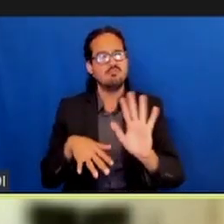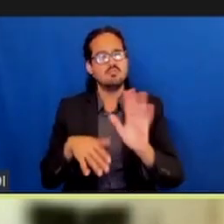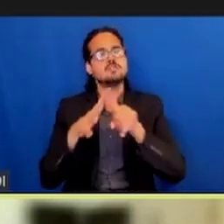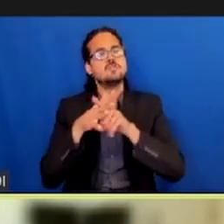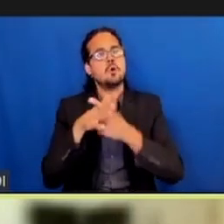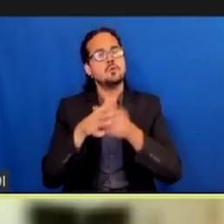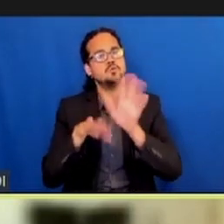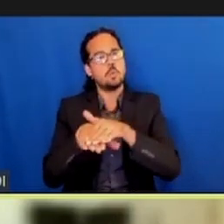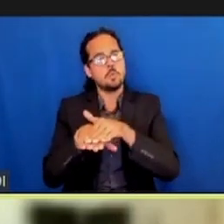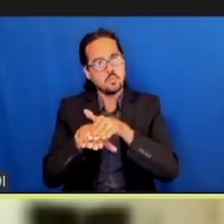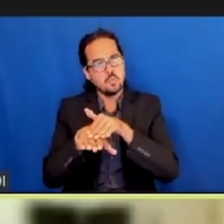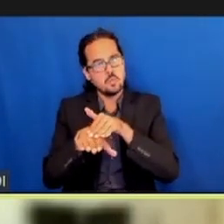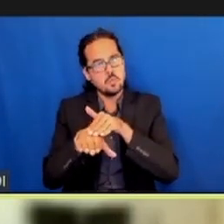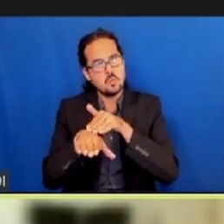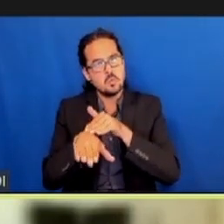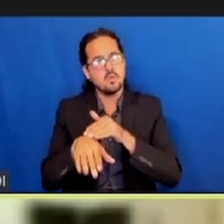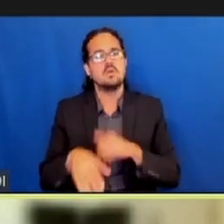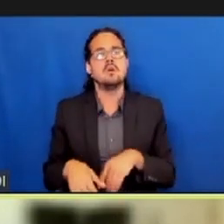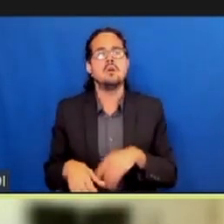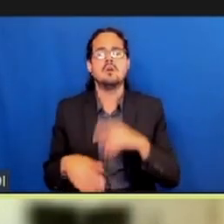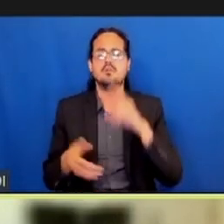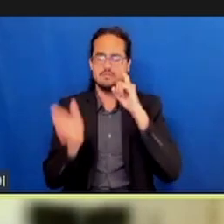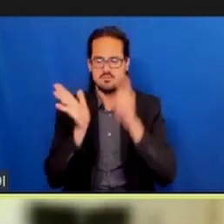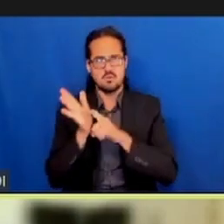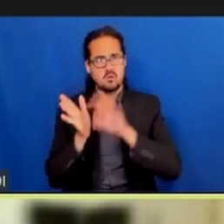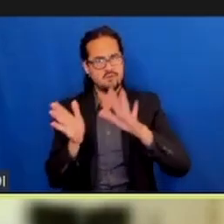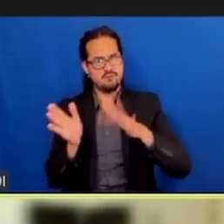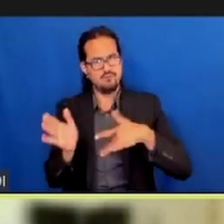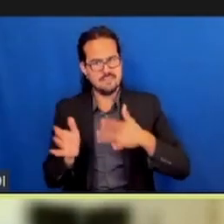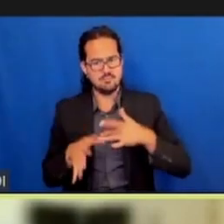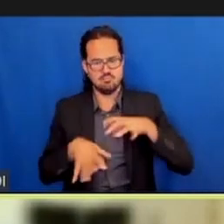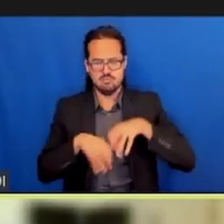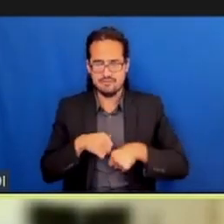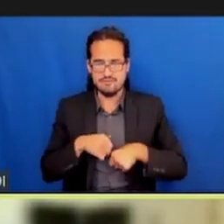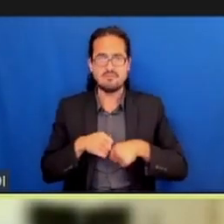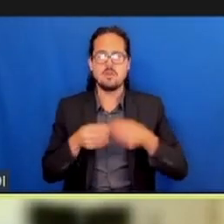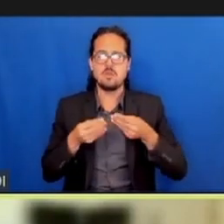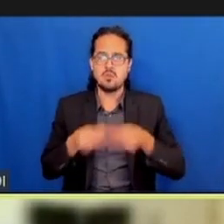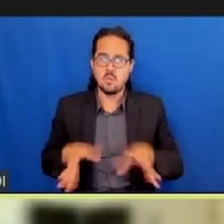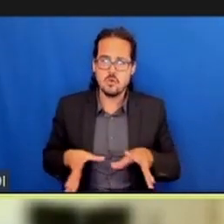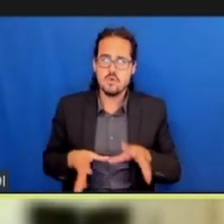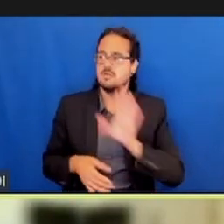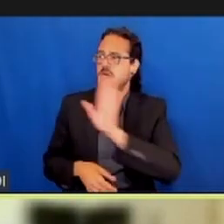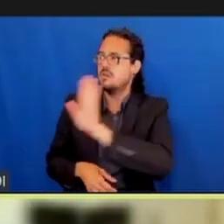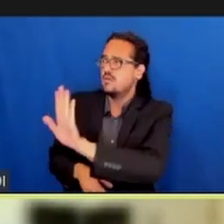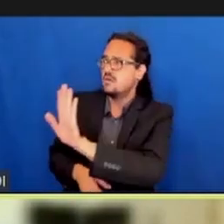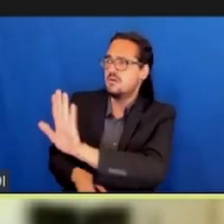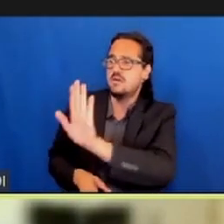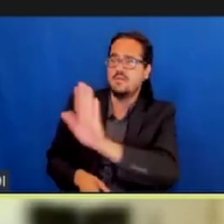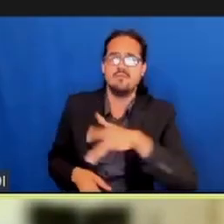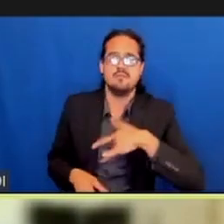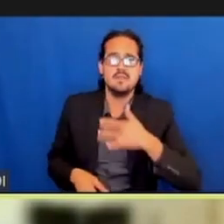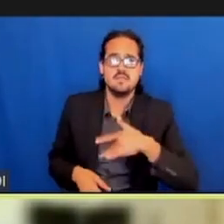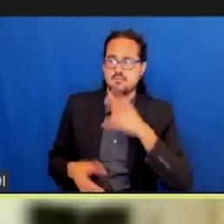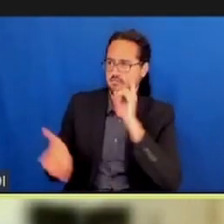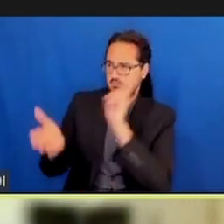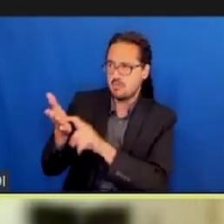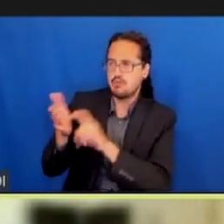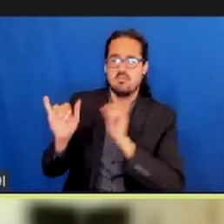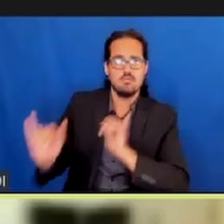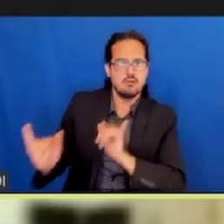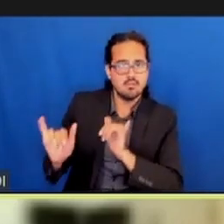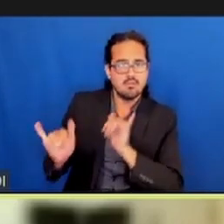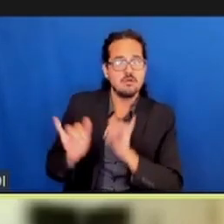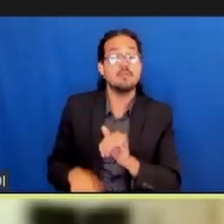or acknowledging other people's experience. Then there's some habits, and this is where kitchen table wisdom comes in, reconnecting,